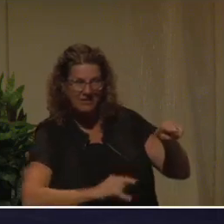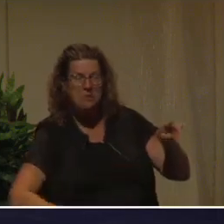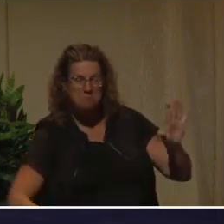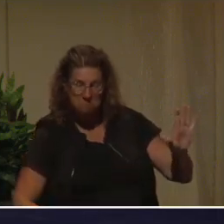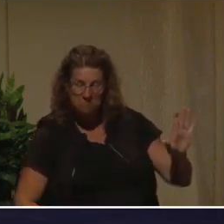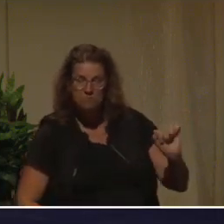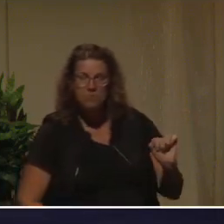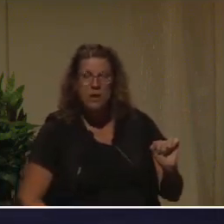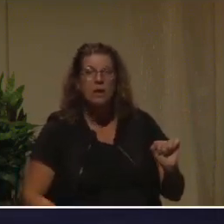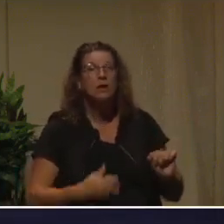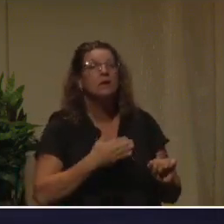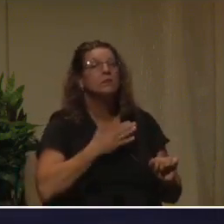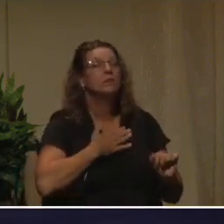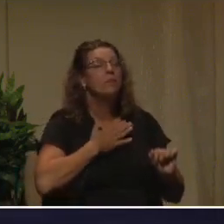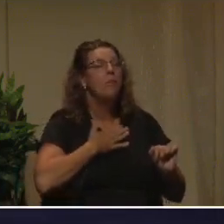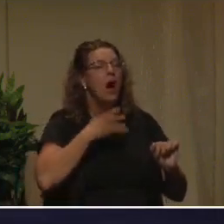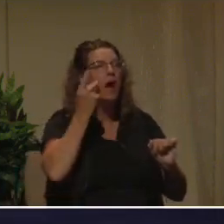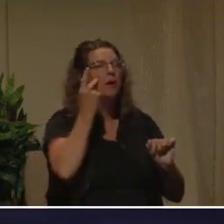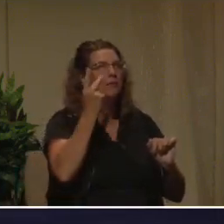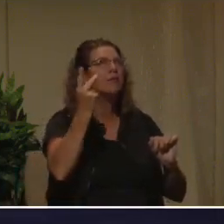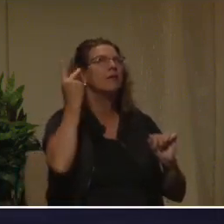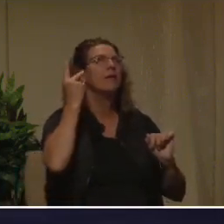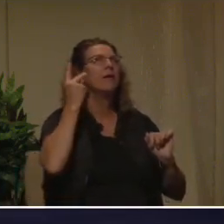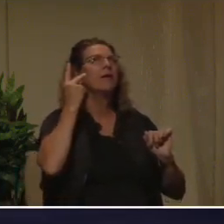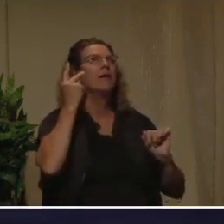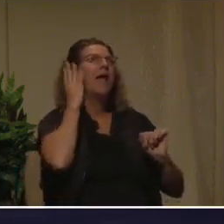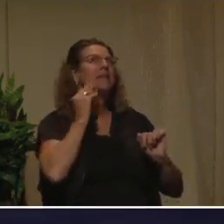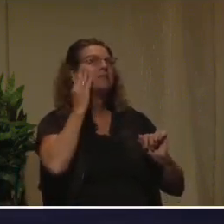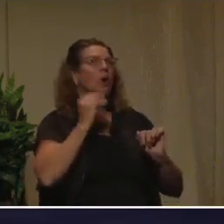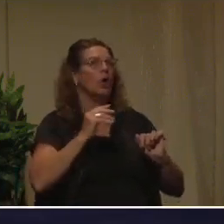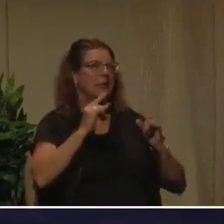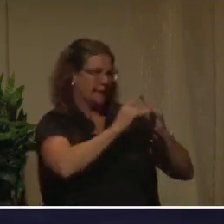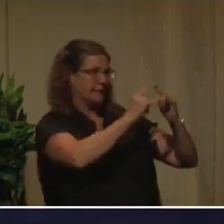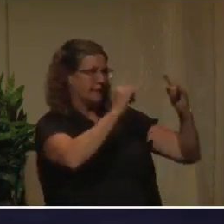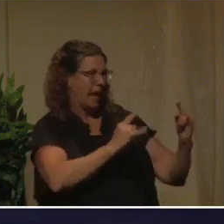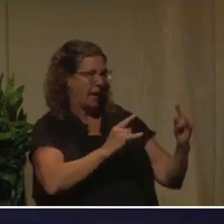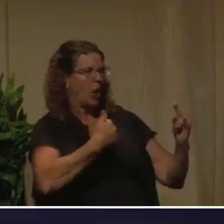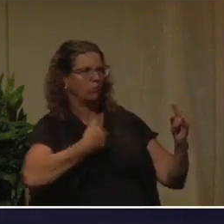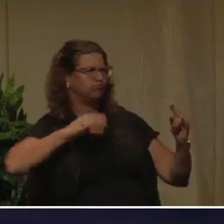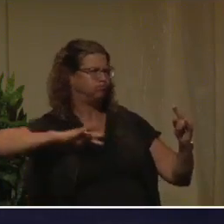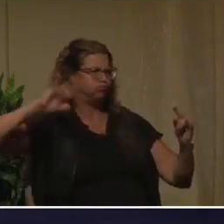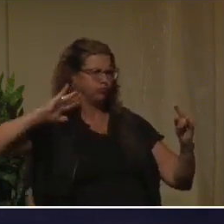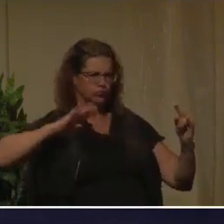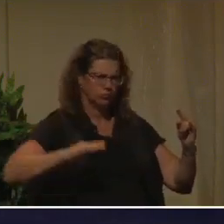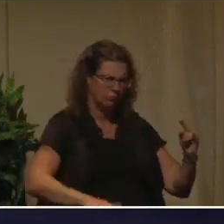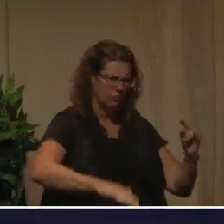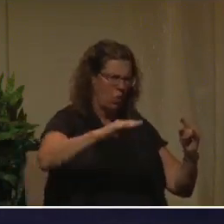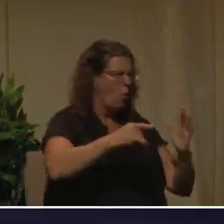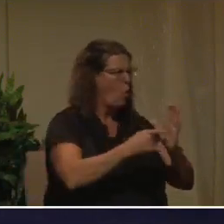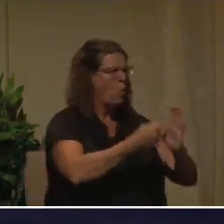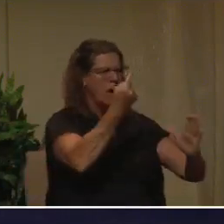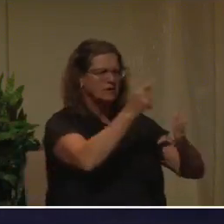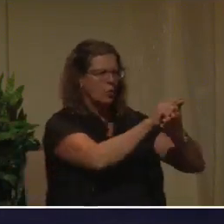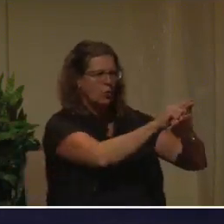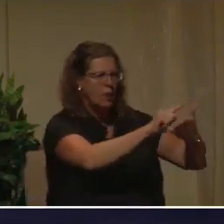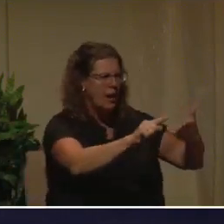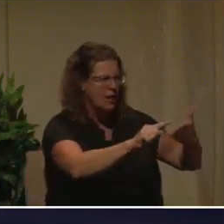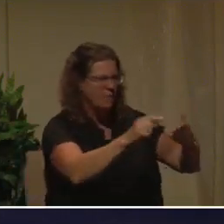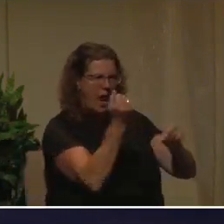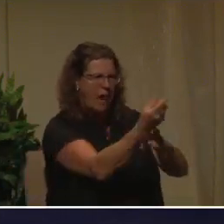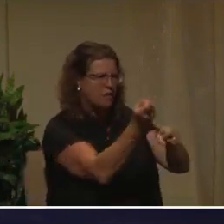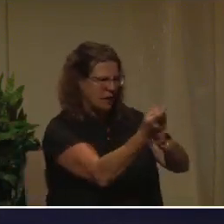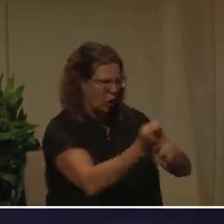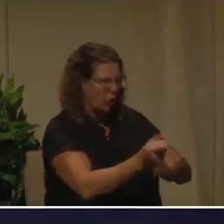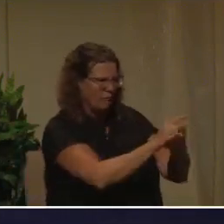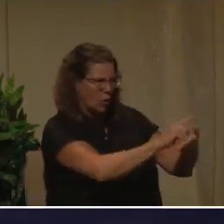My recollections of tenting, because Janet and I would tent with the kids once a week, every year, and we've actually started